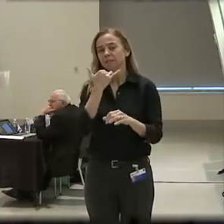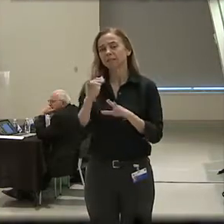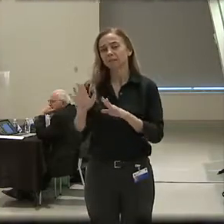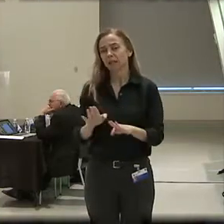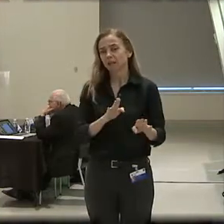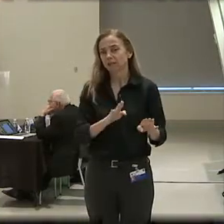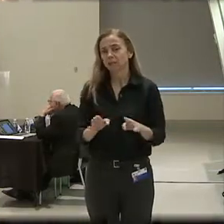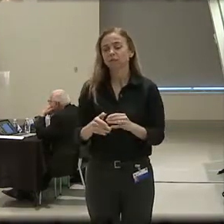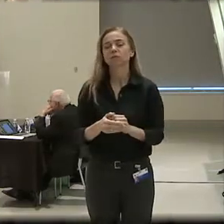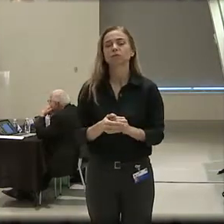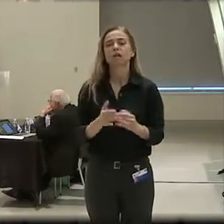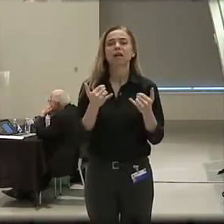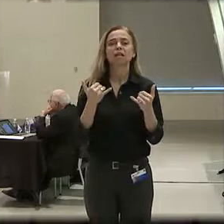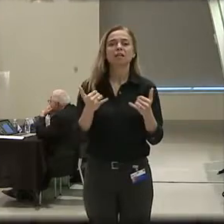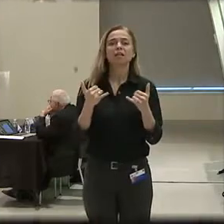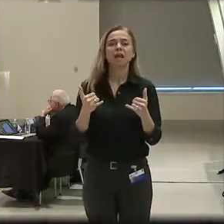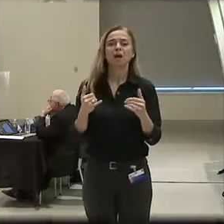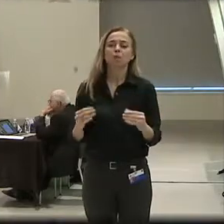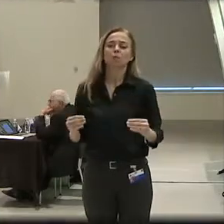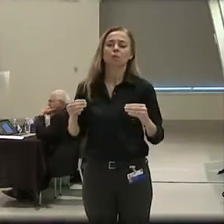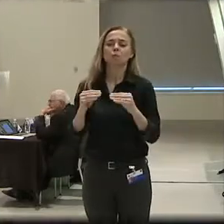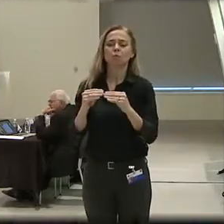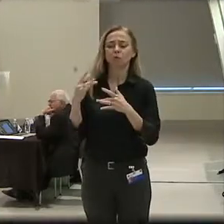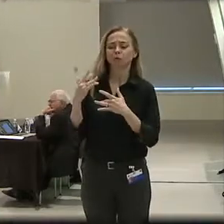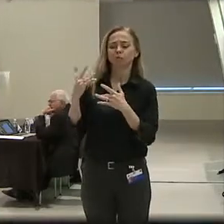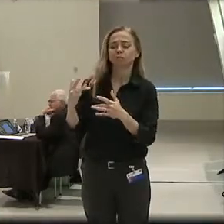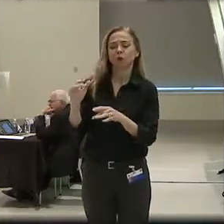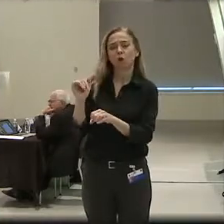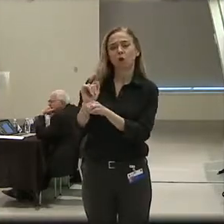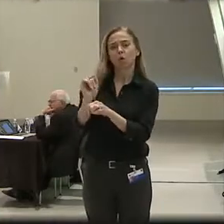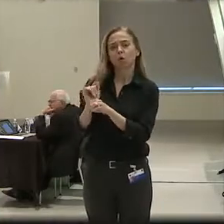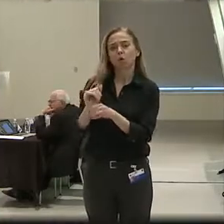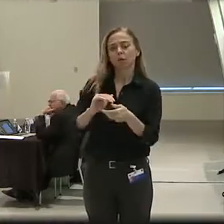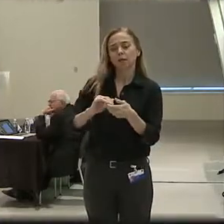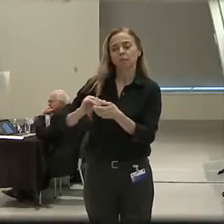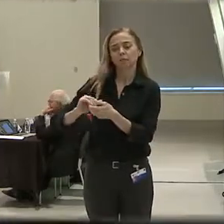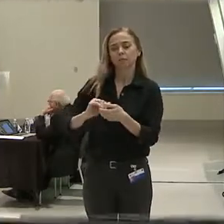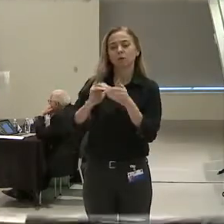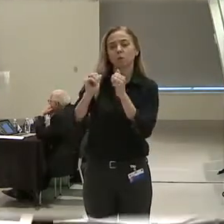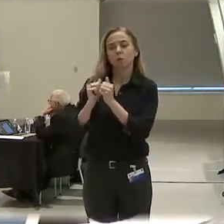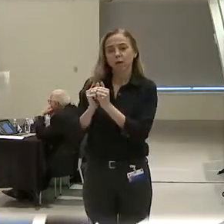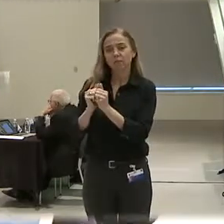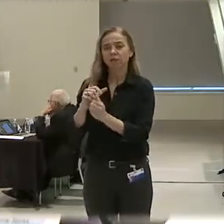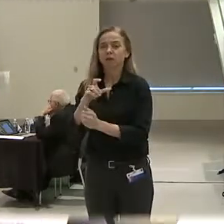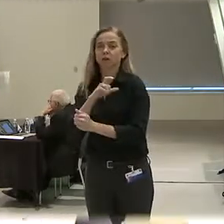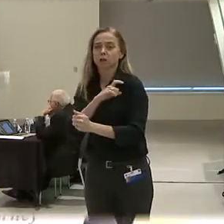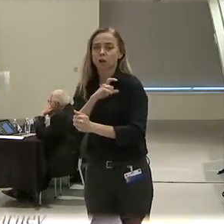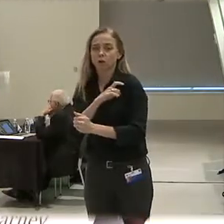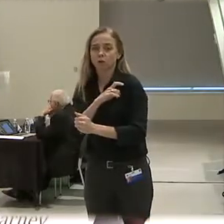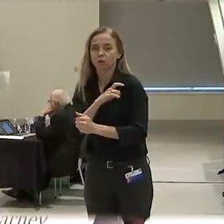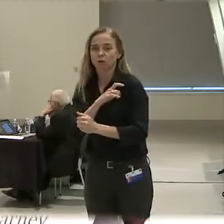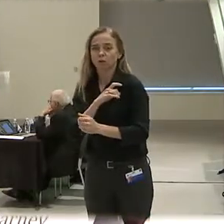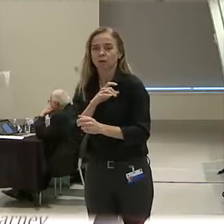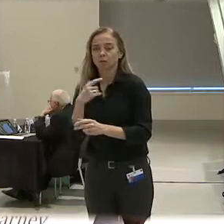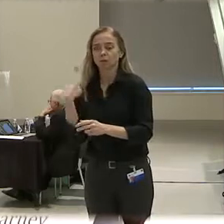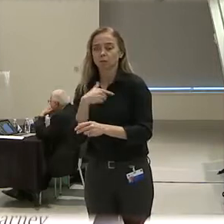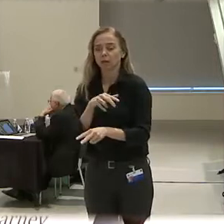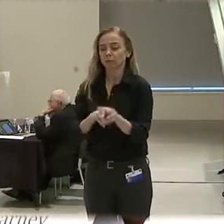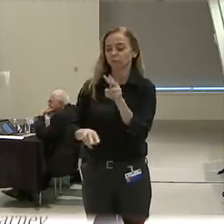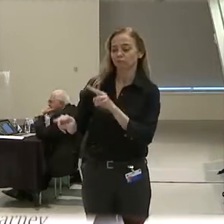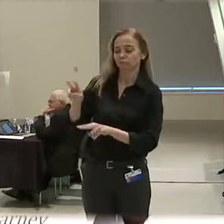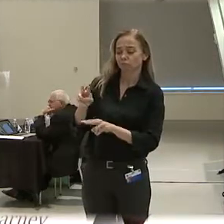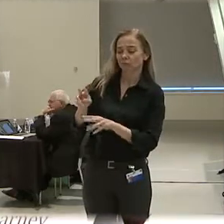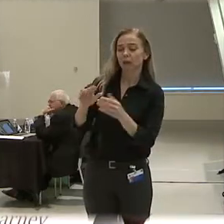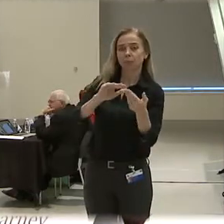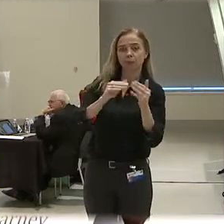And it's moved to a point where we're working collaboratively with the law enforcement agency that we oversee and the community